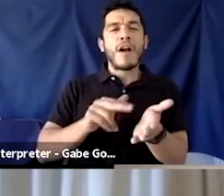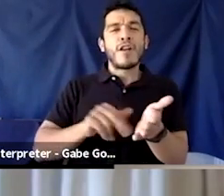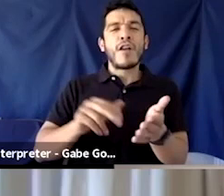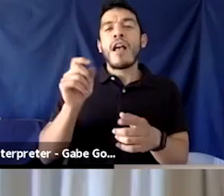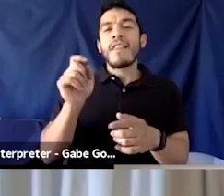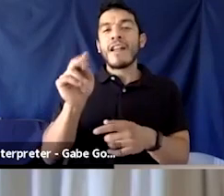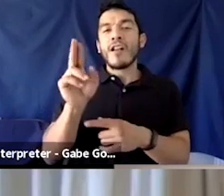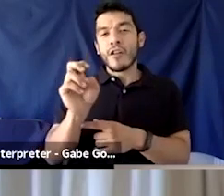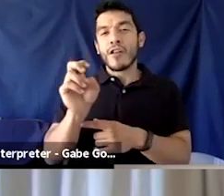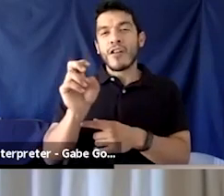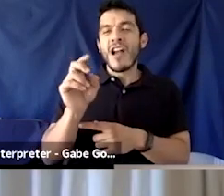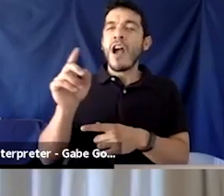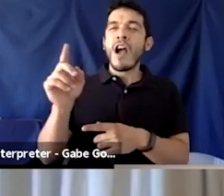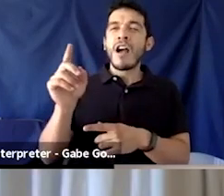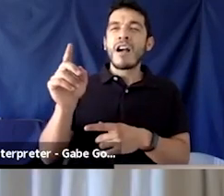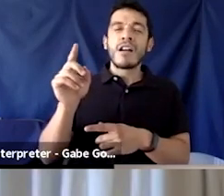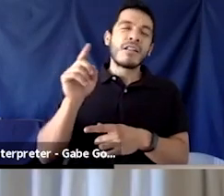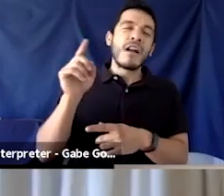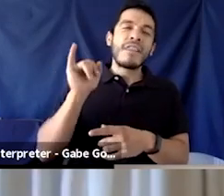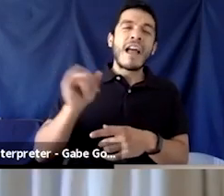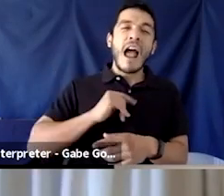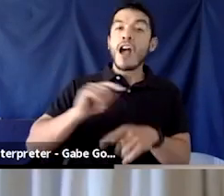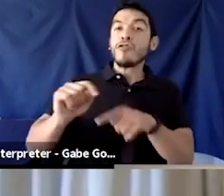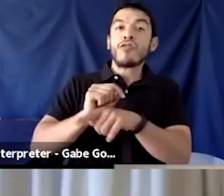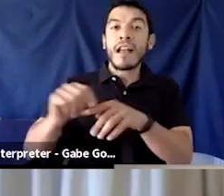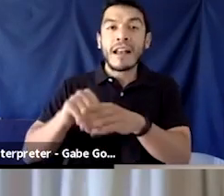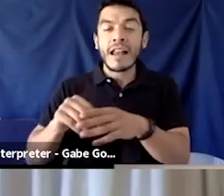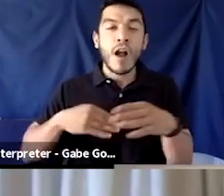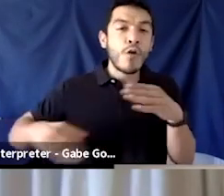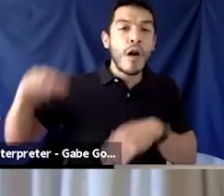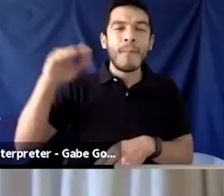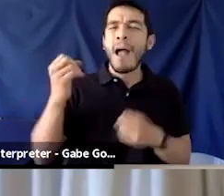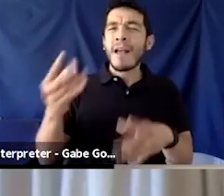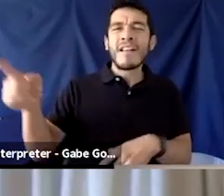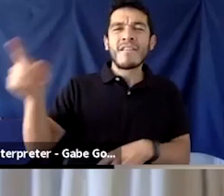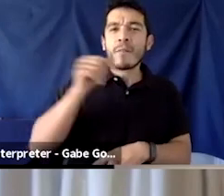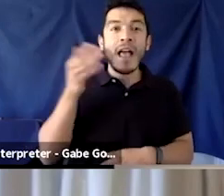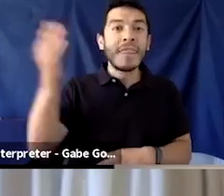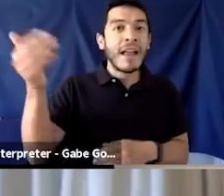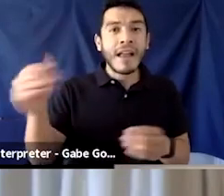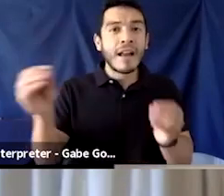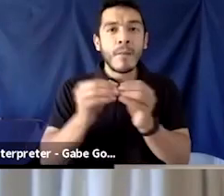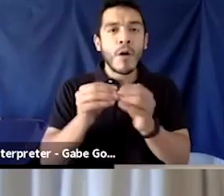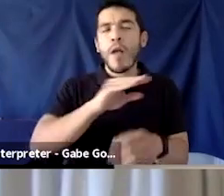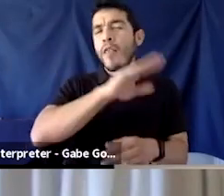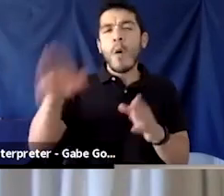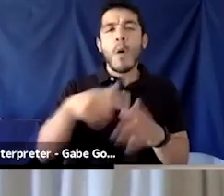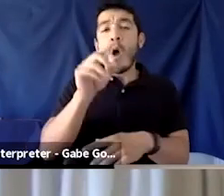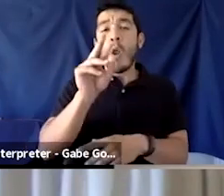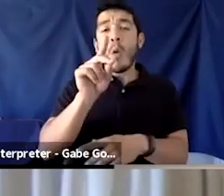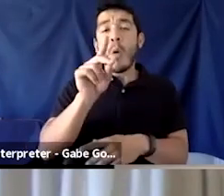and trained in, many of them don't exist anymore. The whole Lord theater system. And